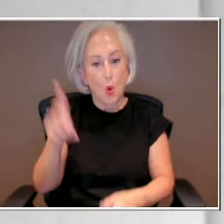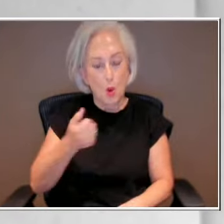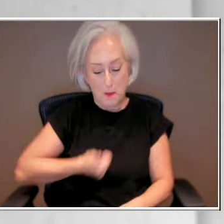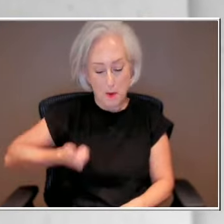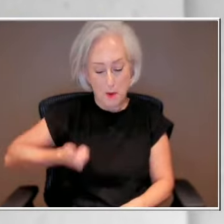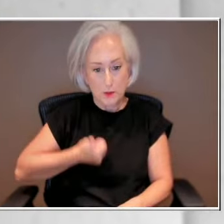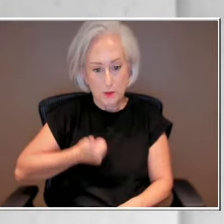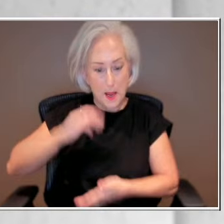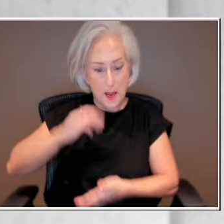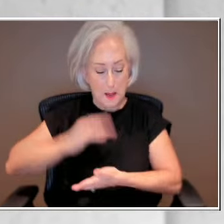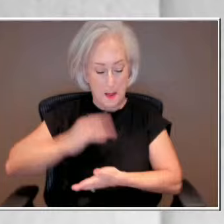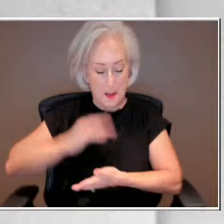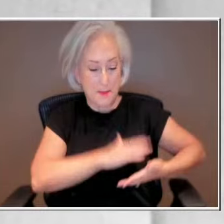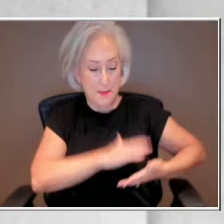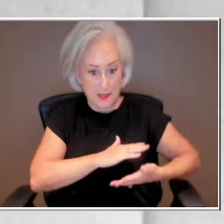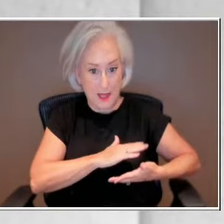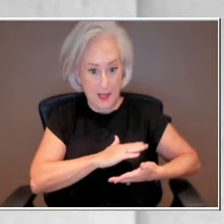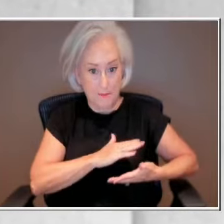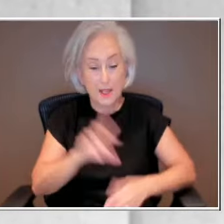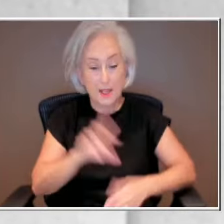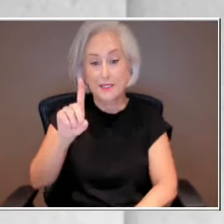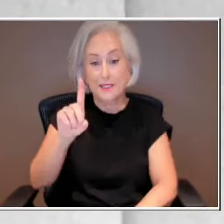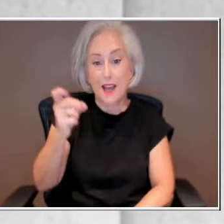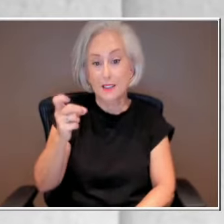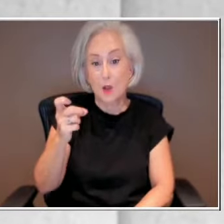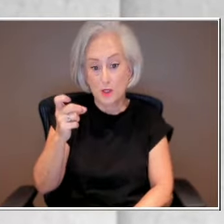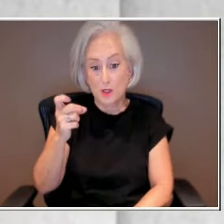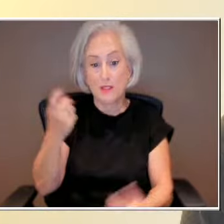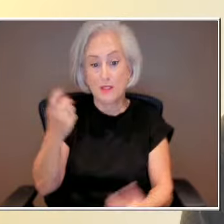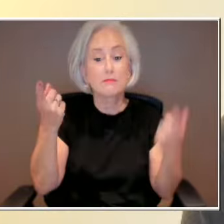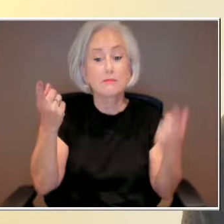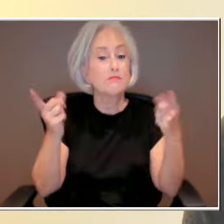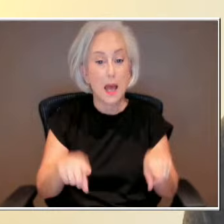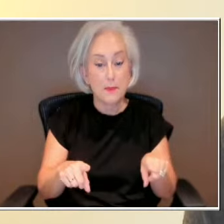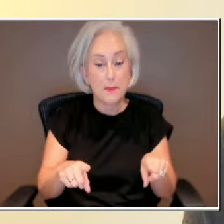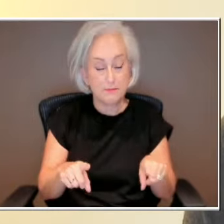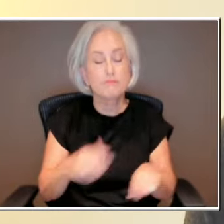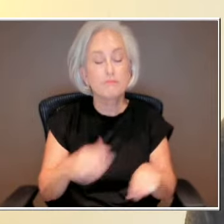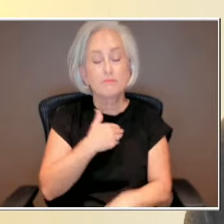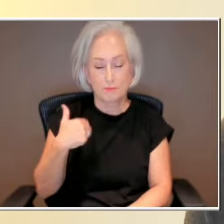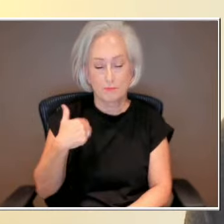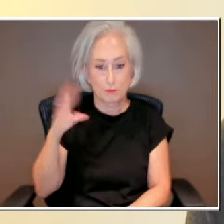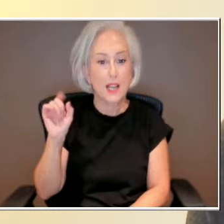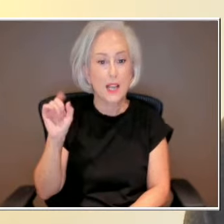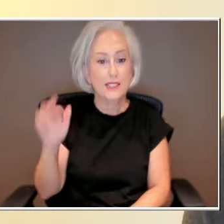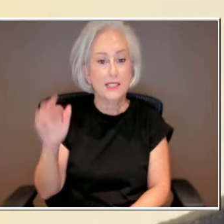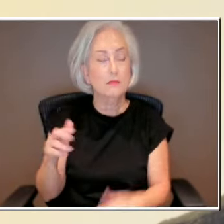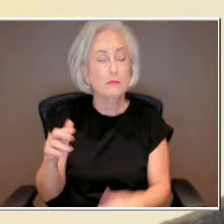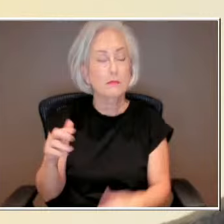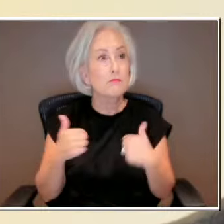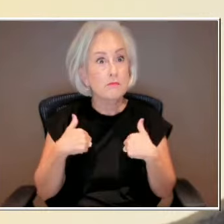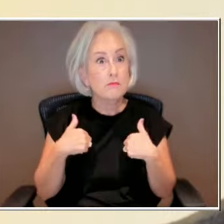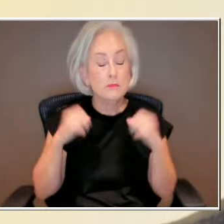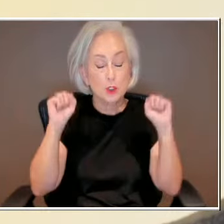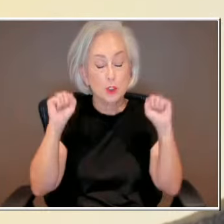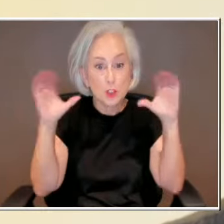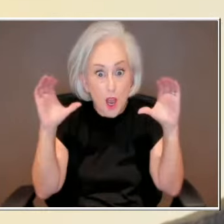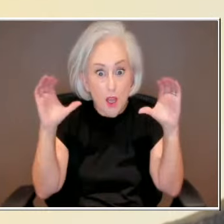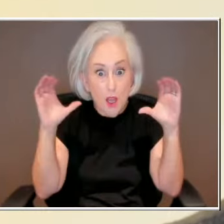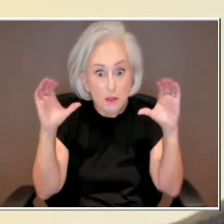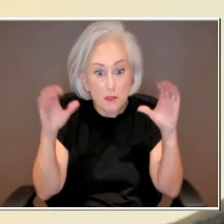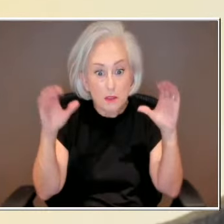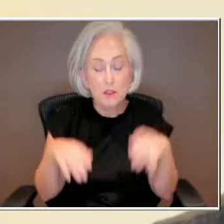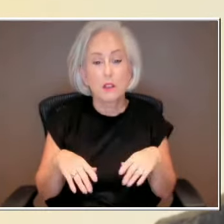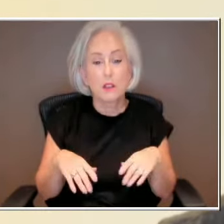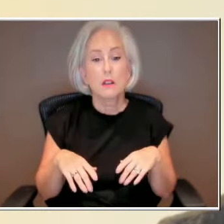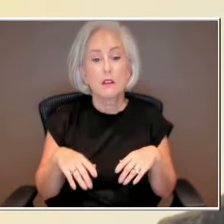The diagnosis came in. Bret had breast cancer. I was in shock. I thought that I was getting punked. I actually called my dad to let him